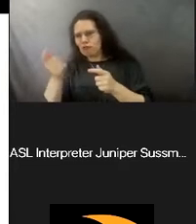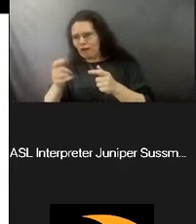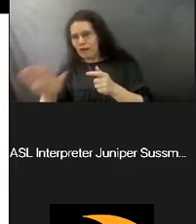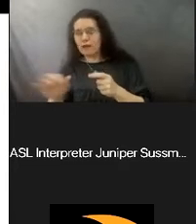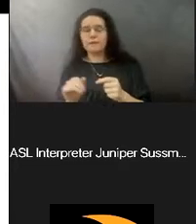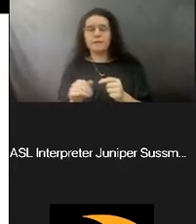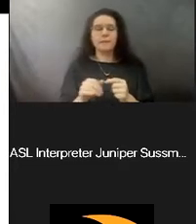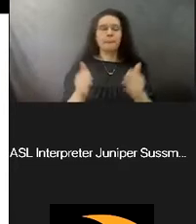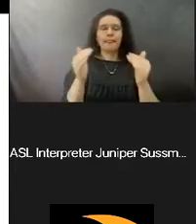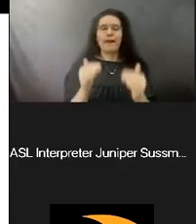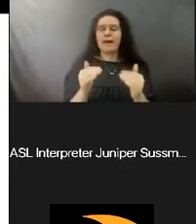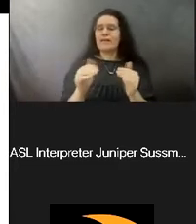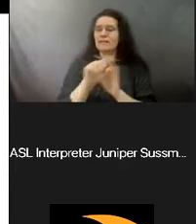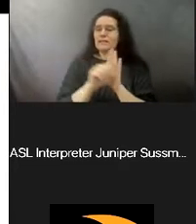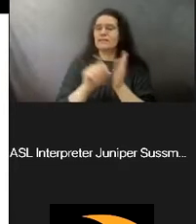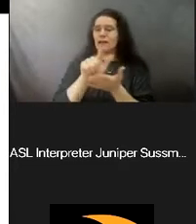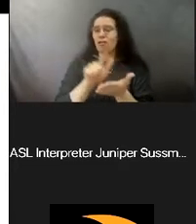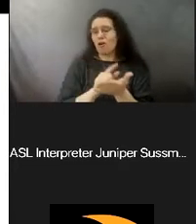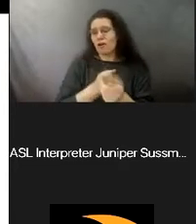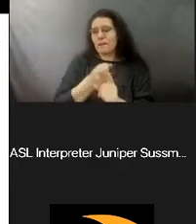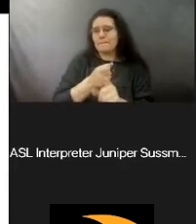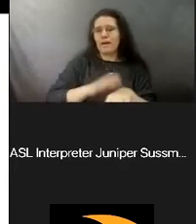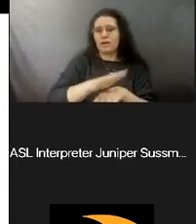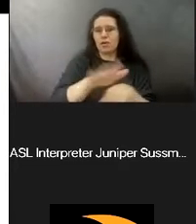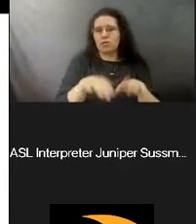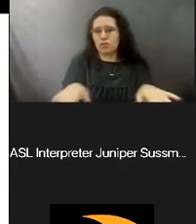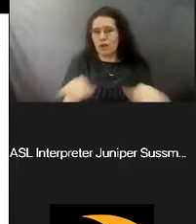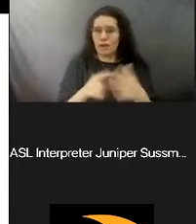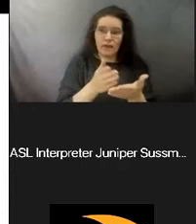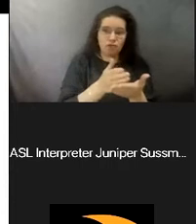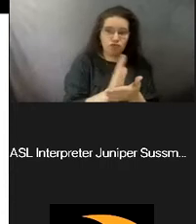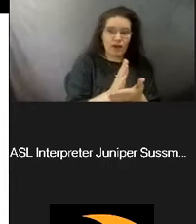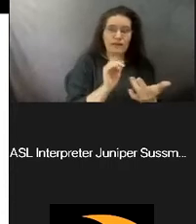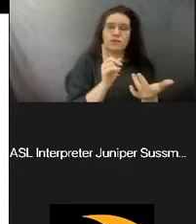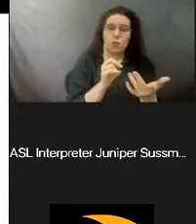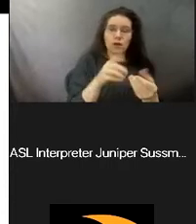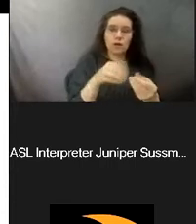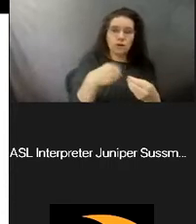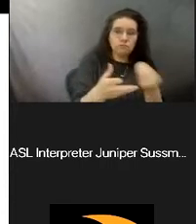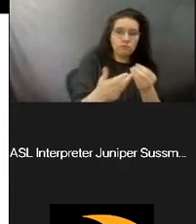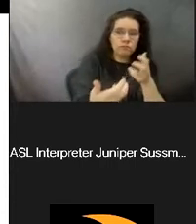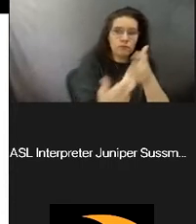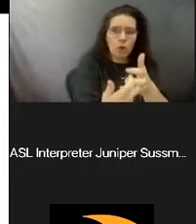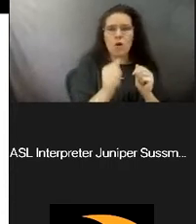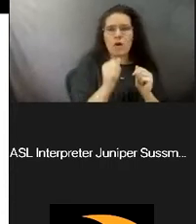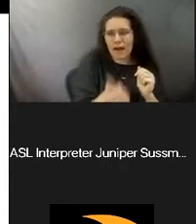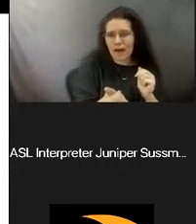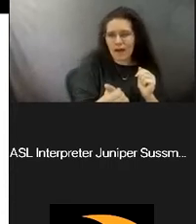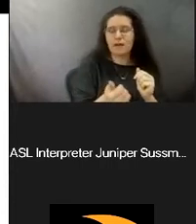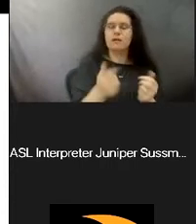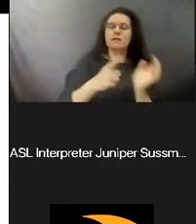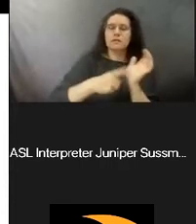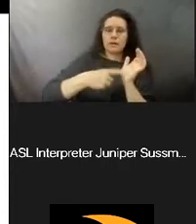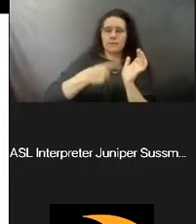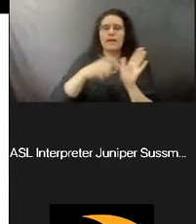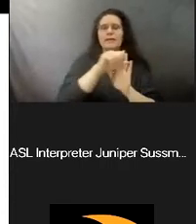rights are carried out. How does it happen? And it's possible that a state law may require